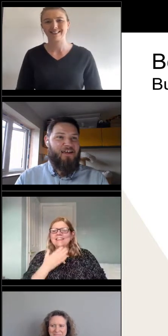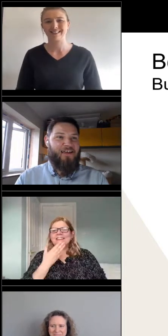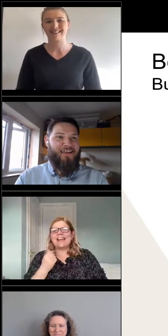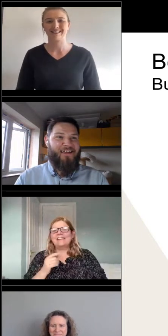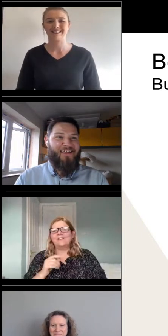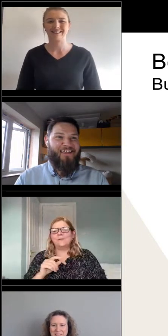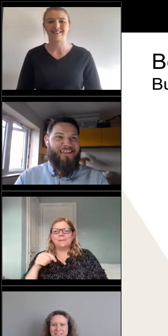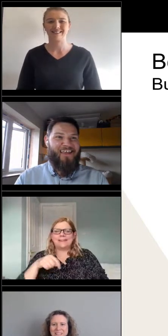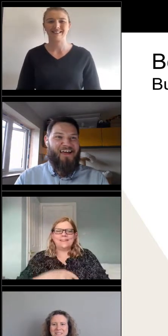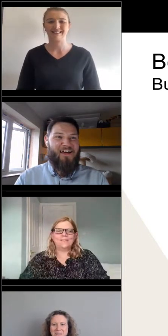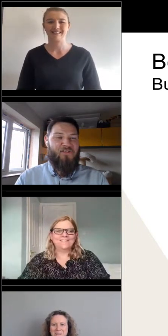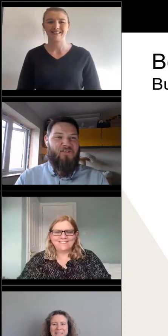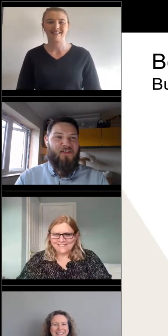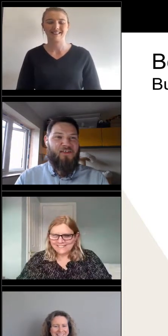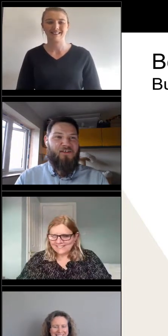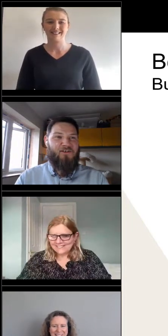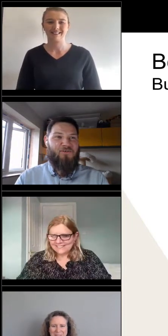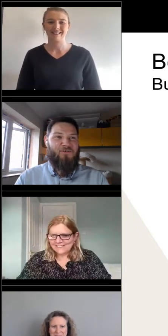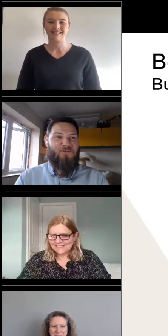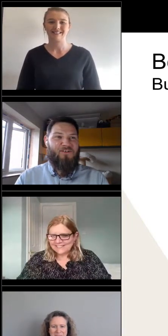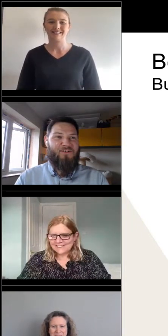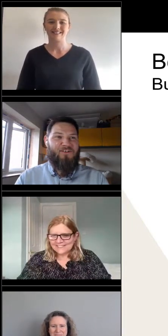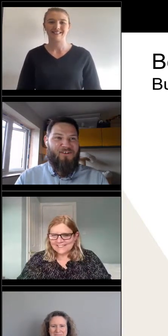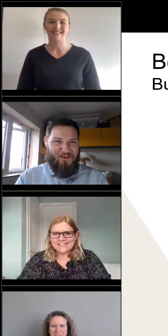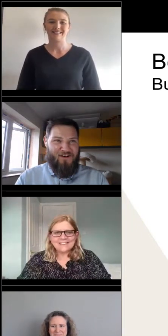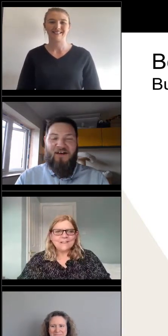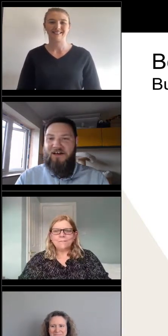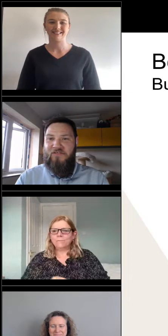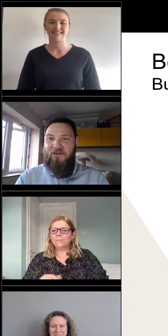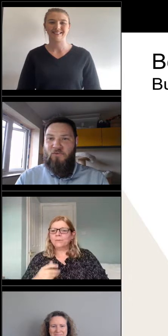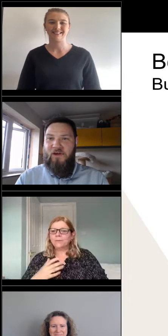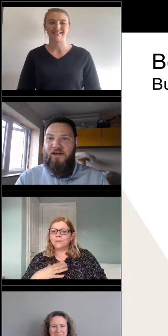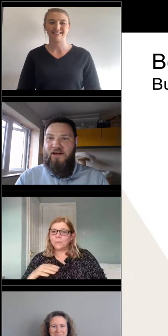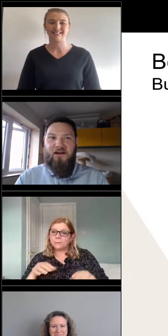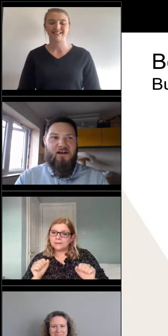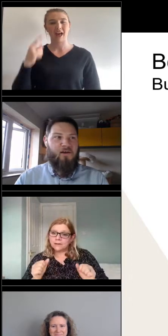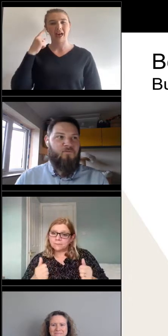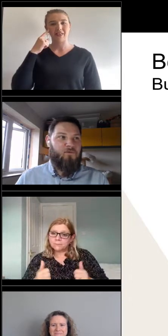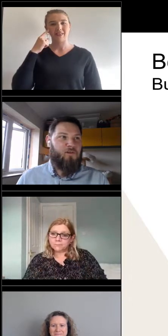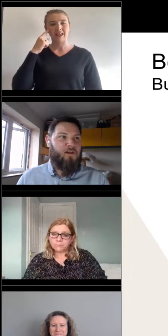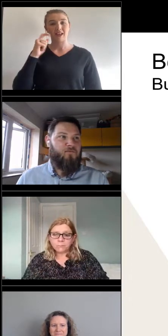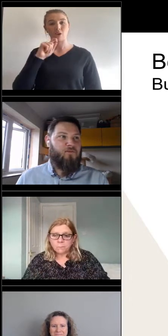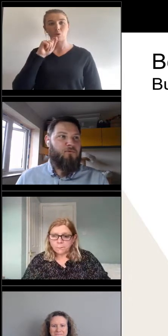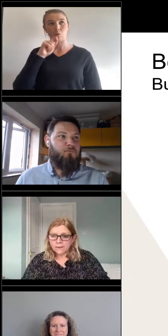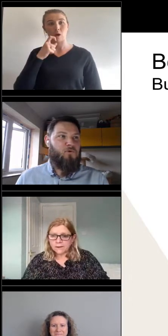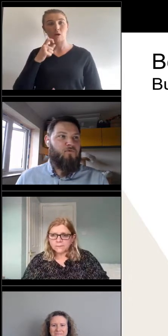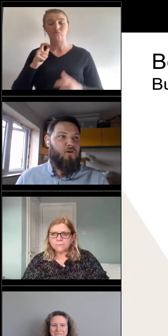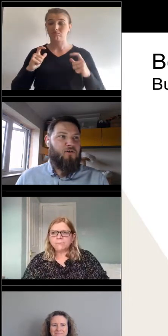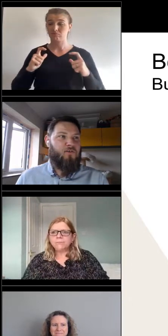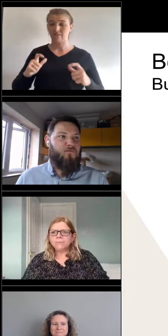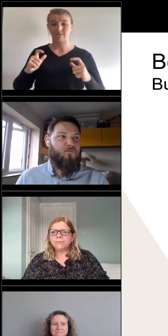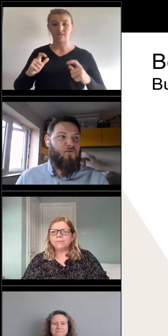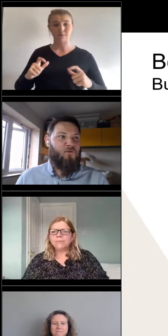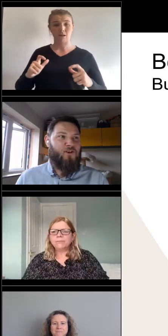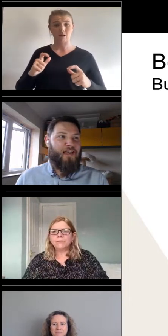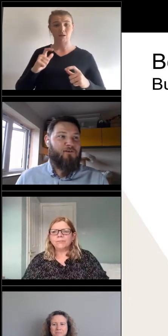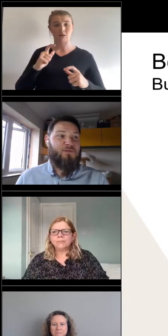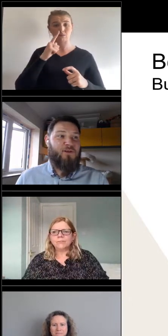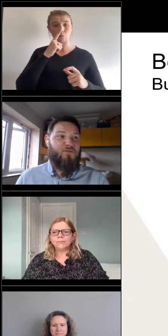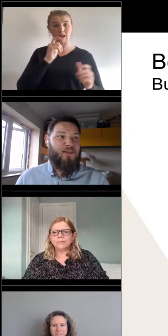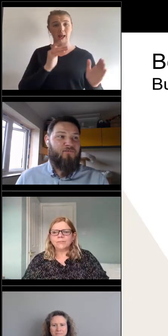And nice to be. Thank you. I think we are comfortable enough to move on